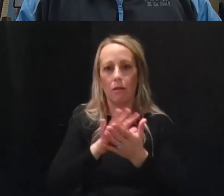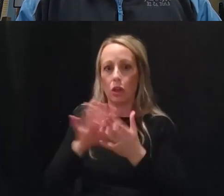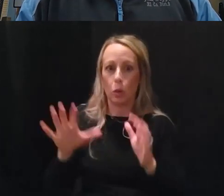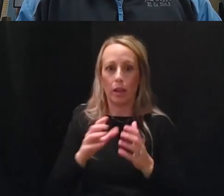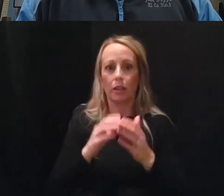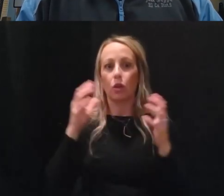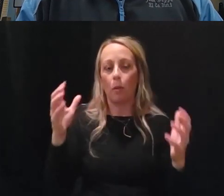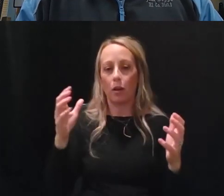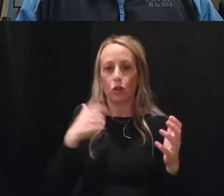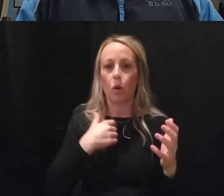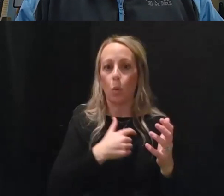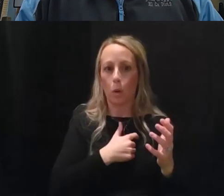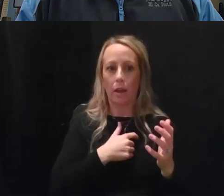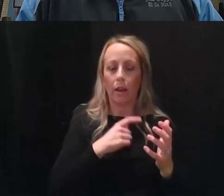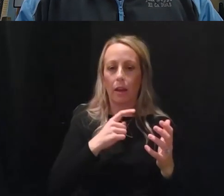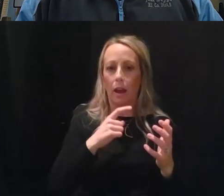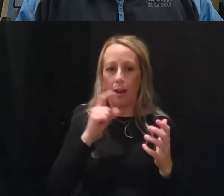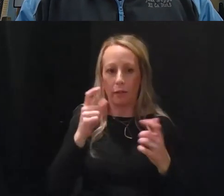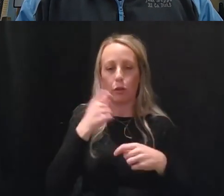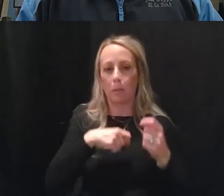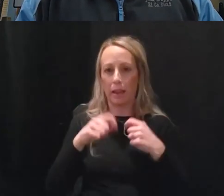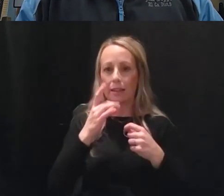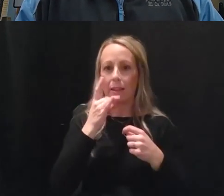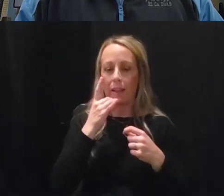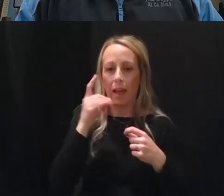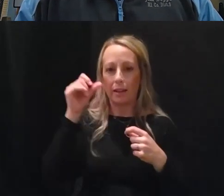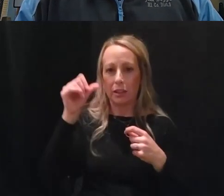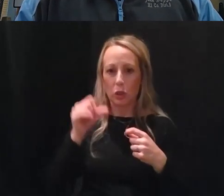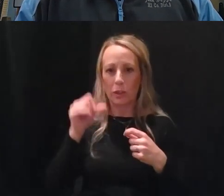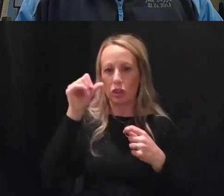have degraded the light switches, have had to be replaced from using so much